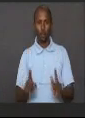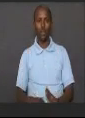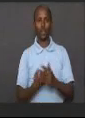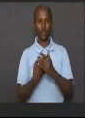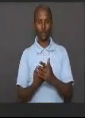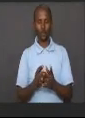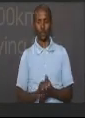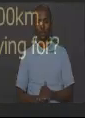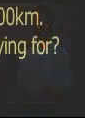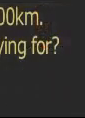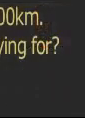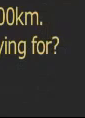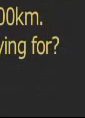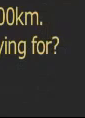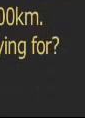Begin.